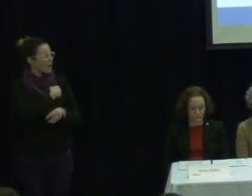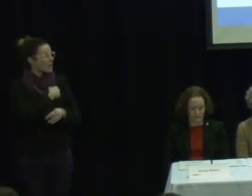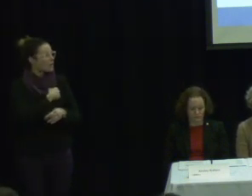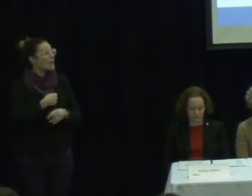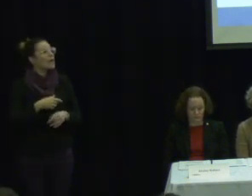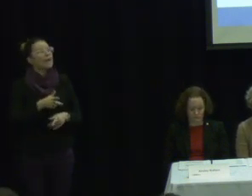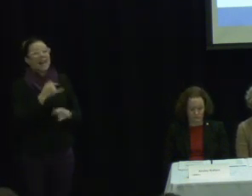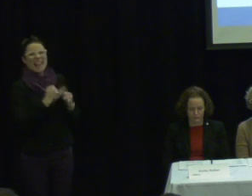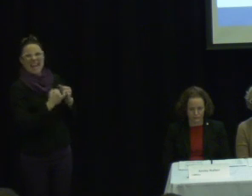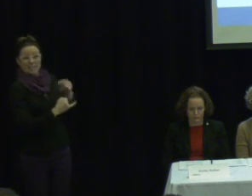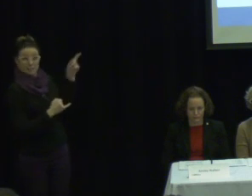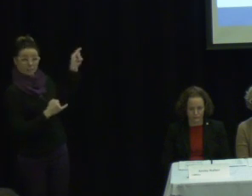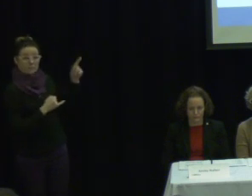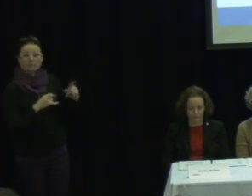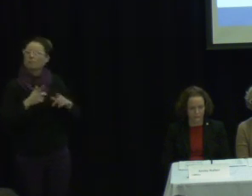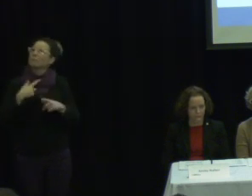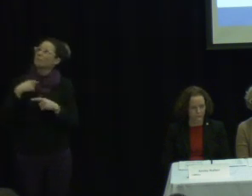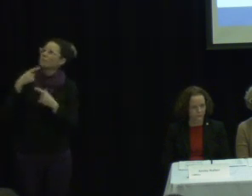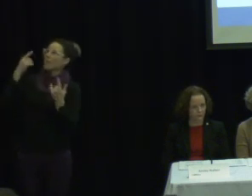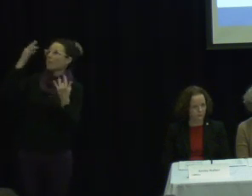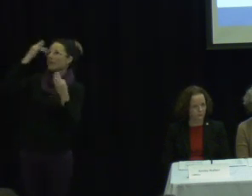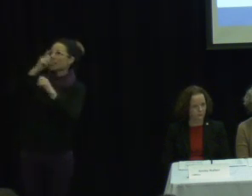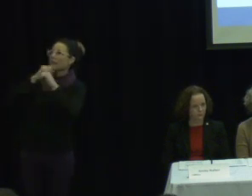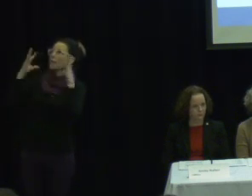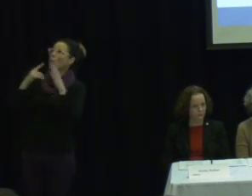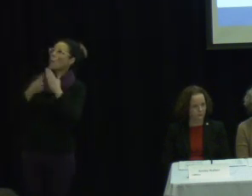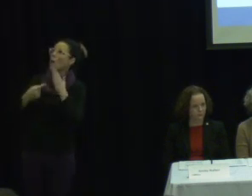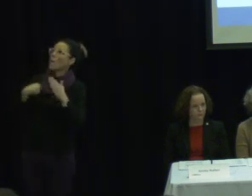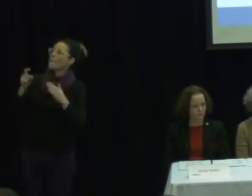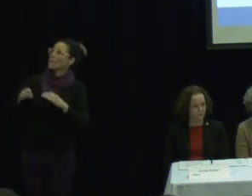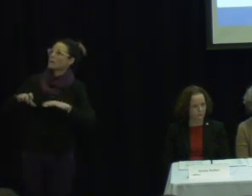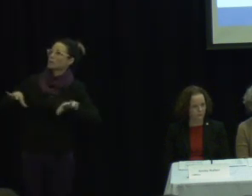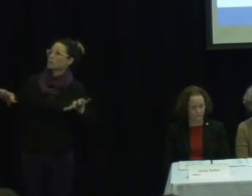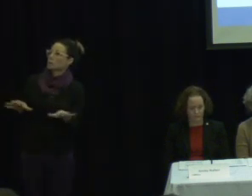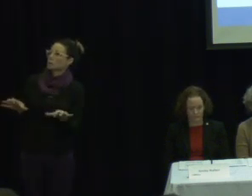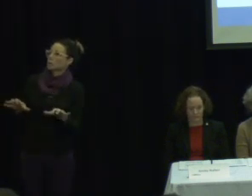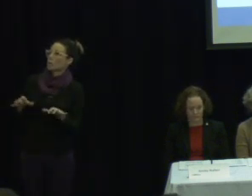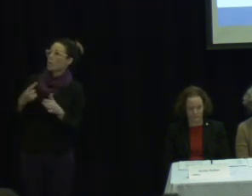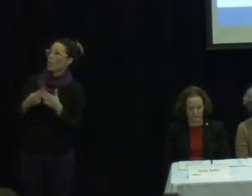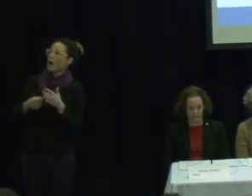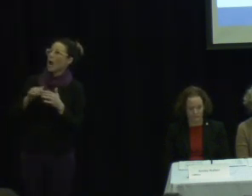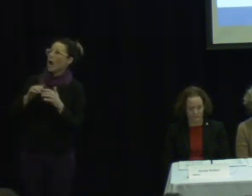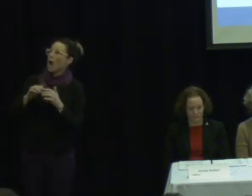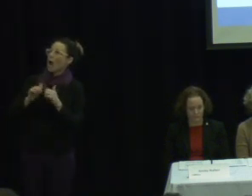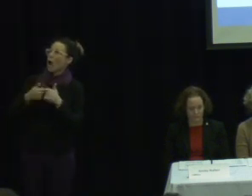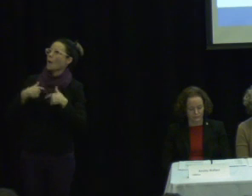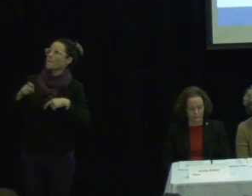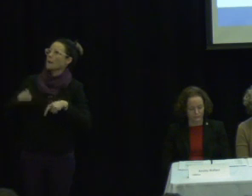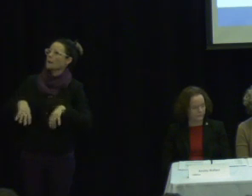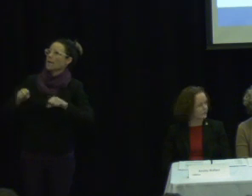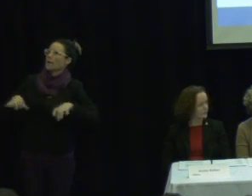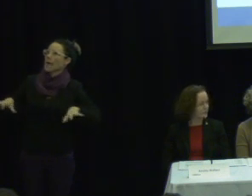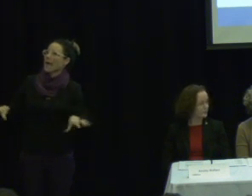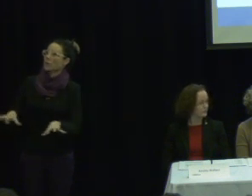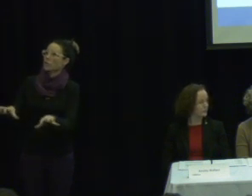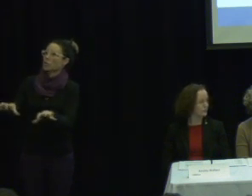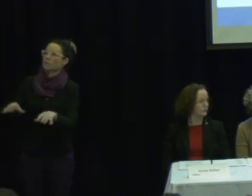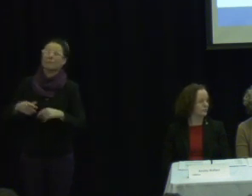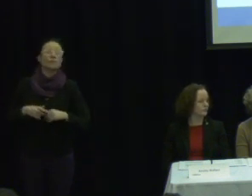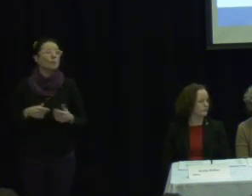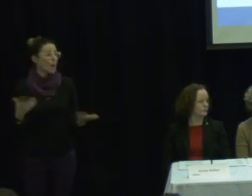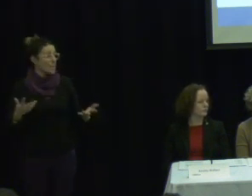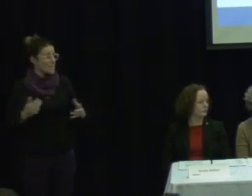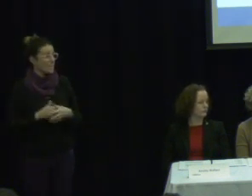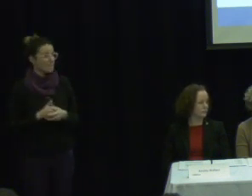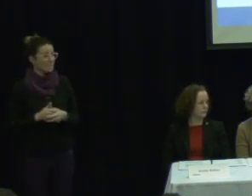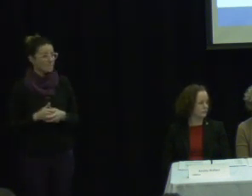last slide, when I think about what needs to happen is we are not pleased anybody who thinks that we are